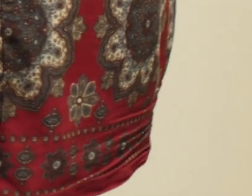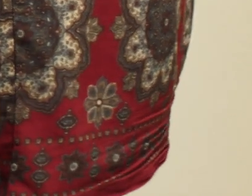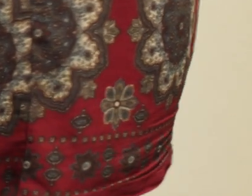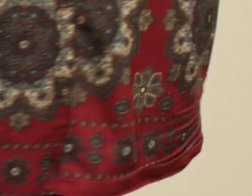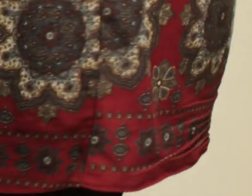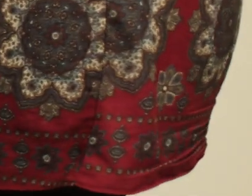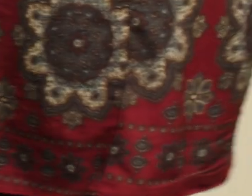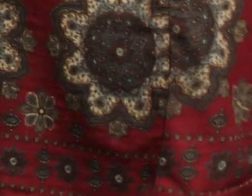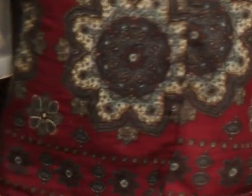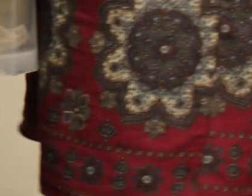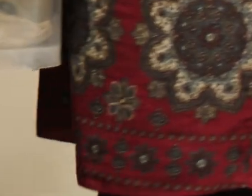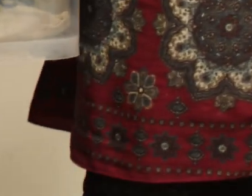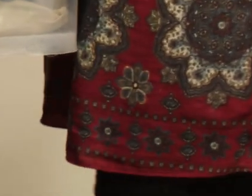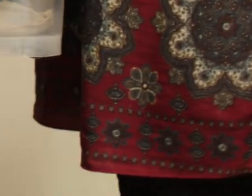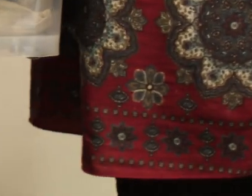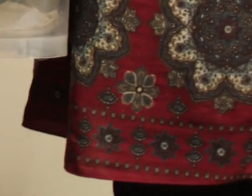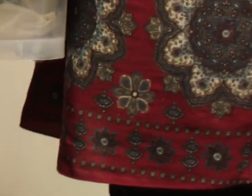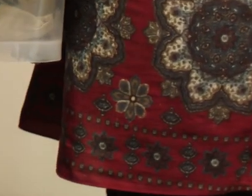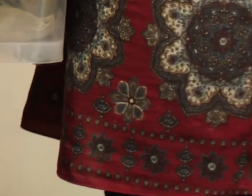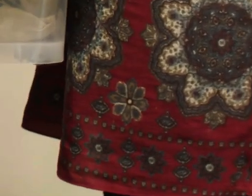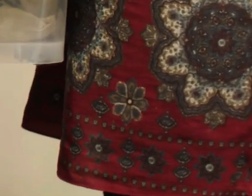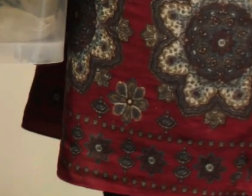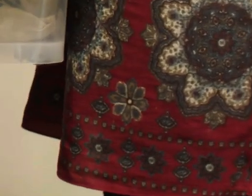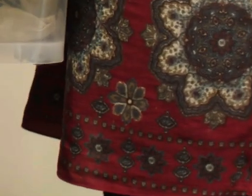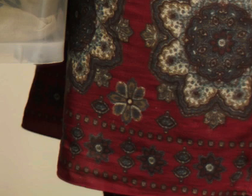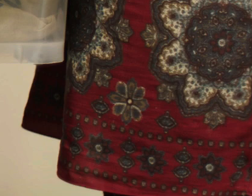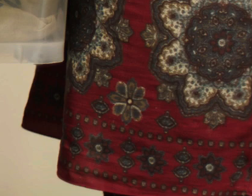Michaela bends her knees to pick up a box from a shelf. Green tick.